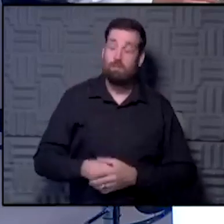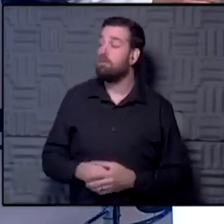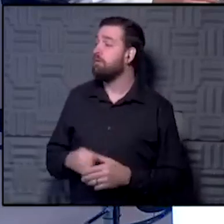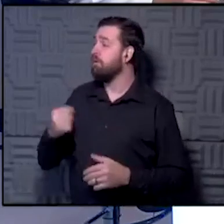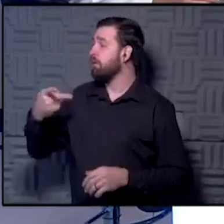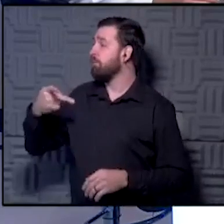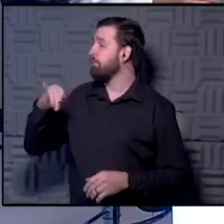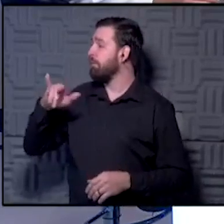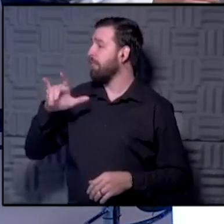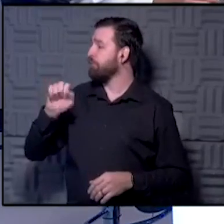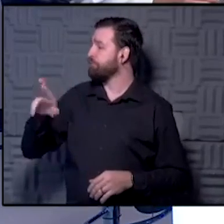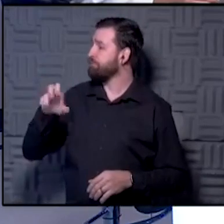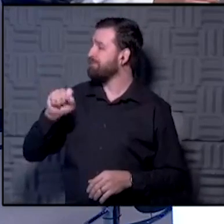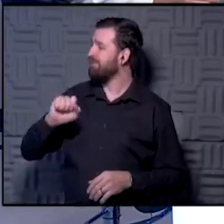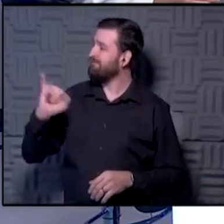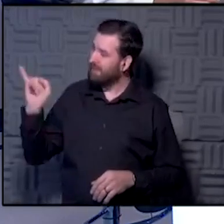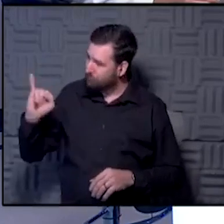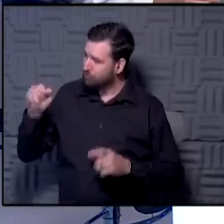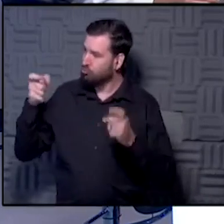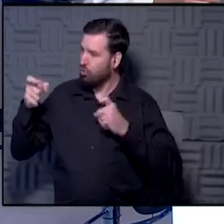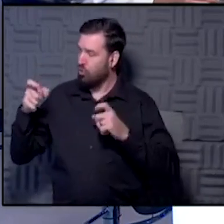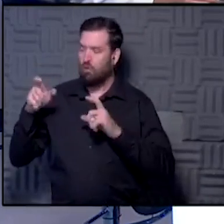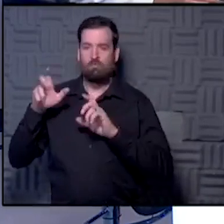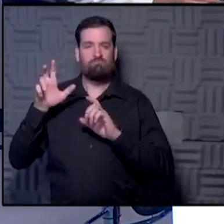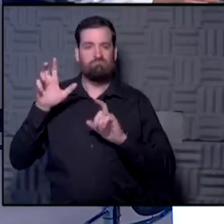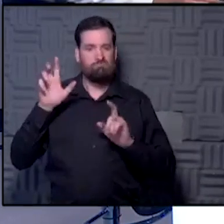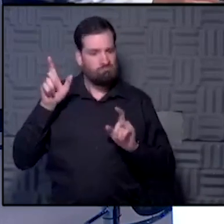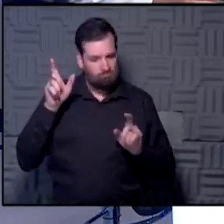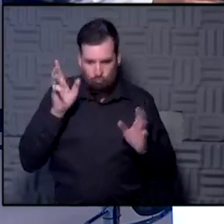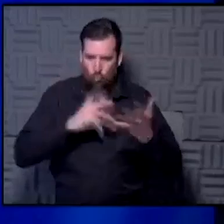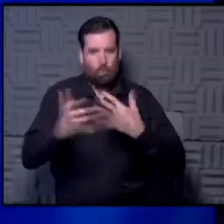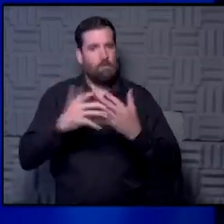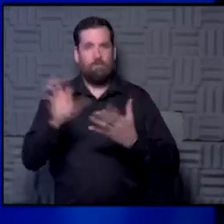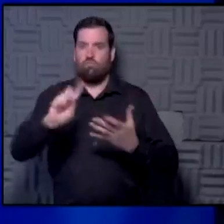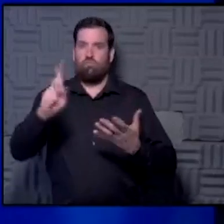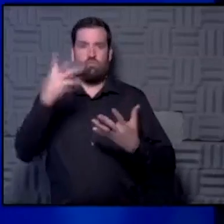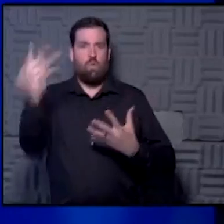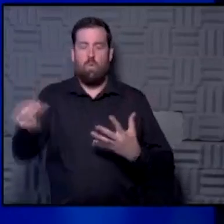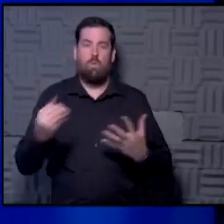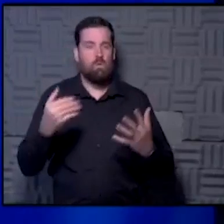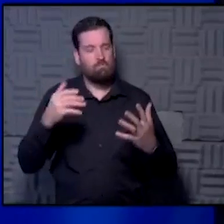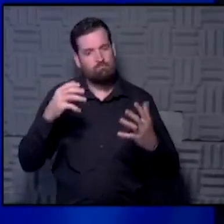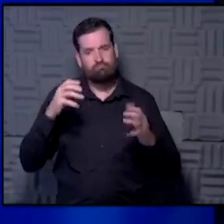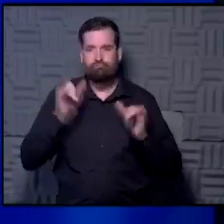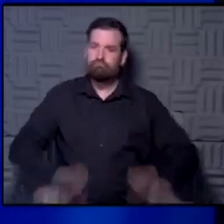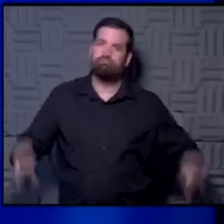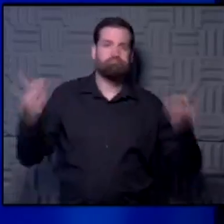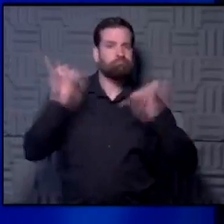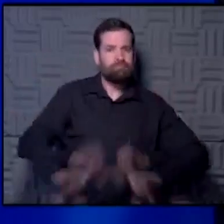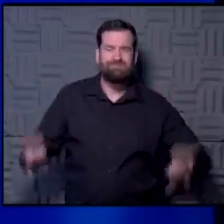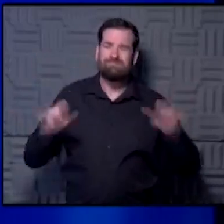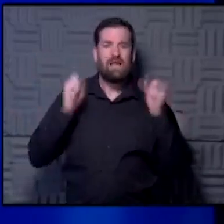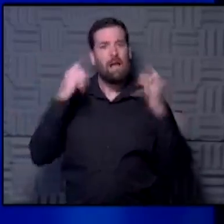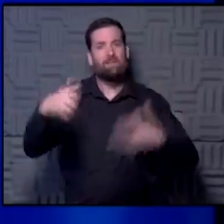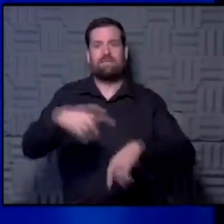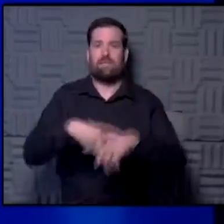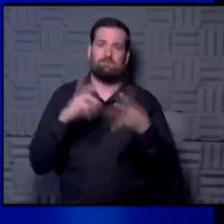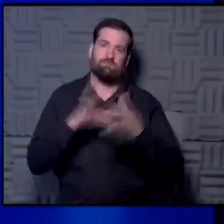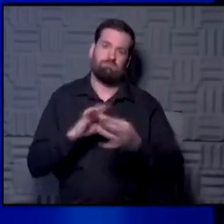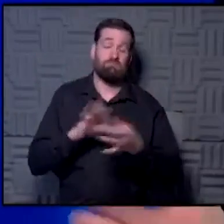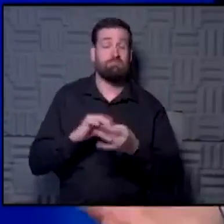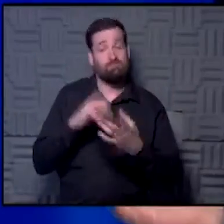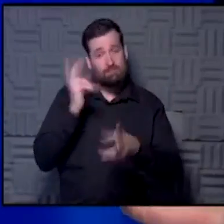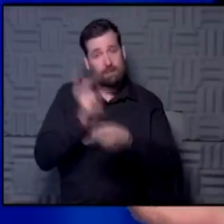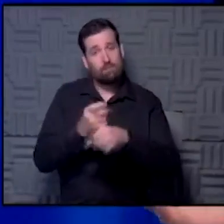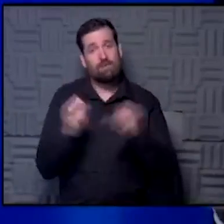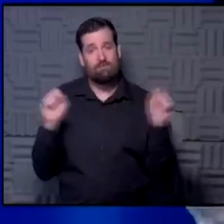pillars of infection control travel with you no matter where you go, no matter what you do. How many times have we said that on this program? And it does keep you